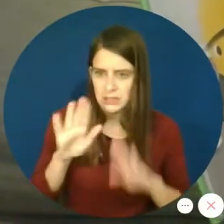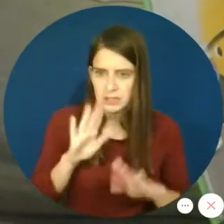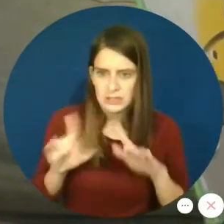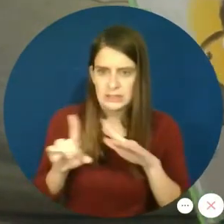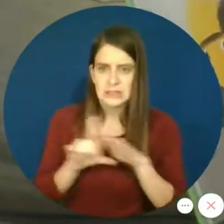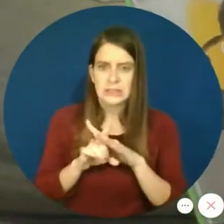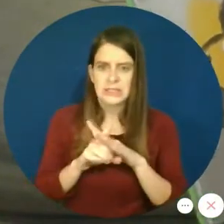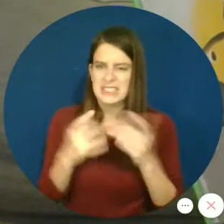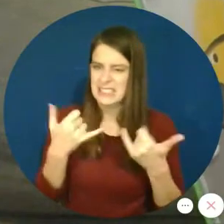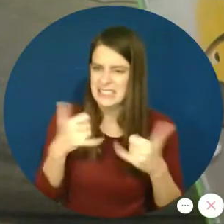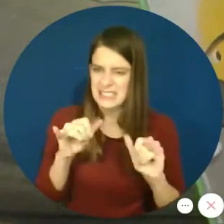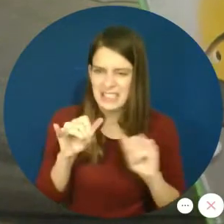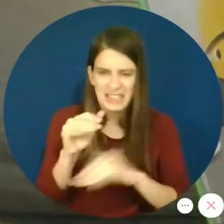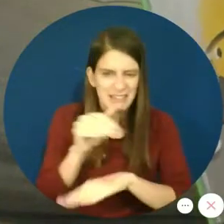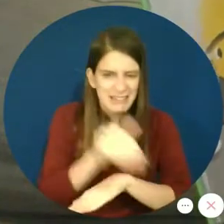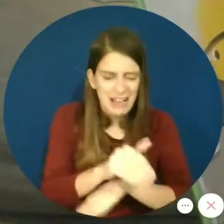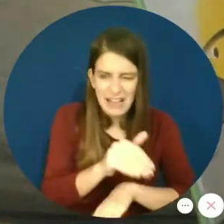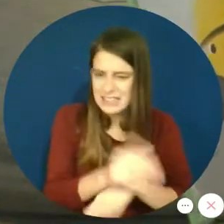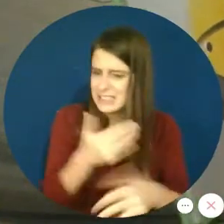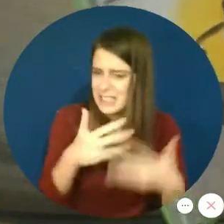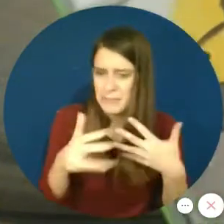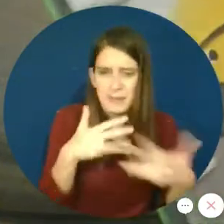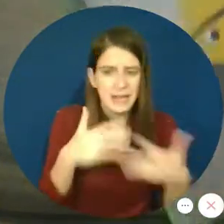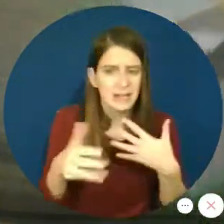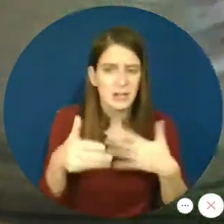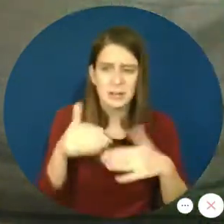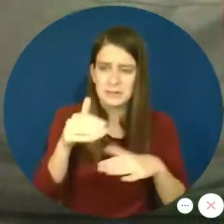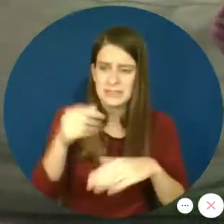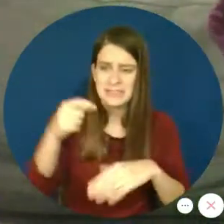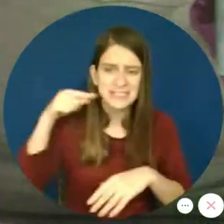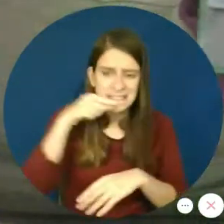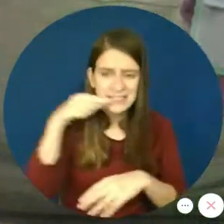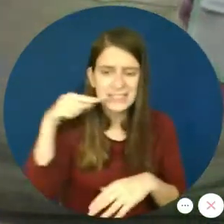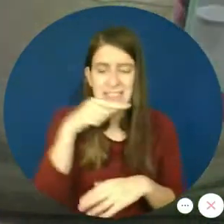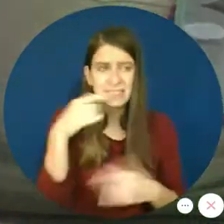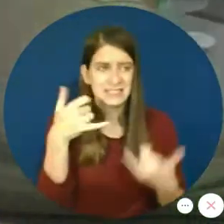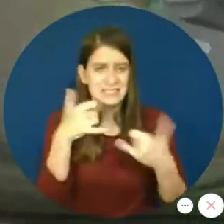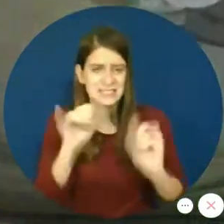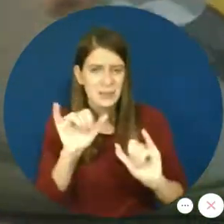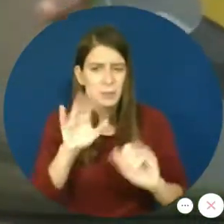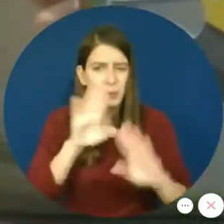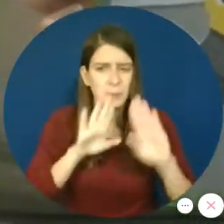was still there at night when she brushed her teeth.